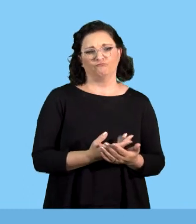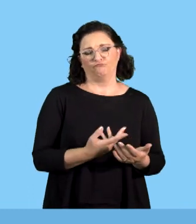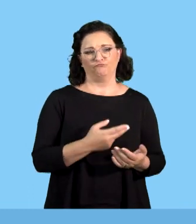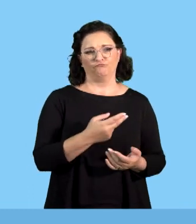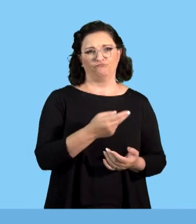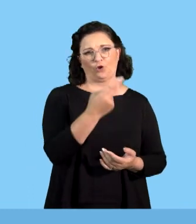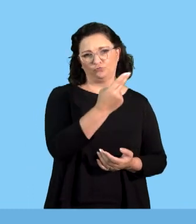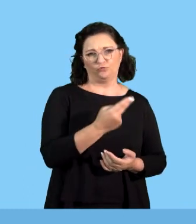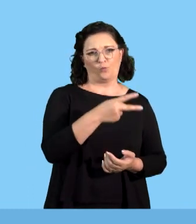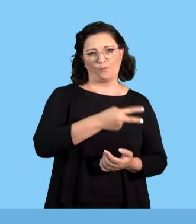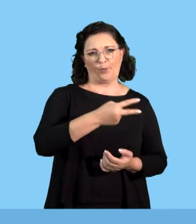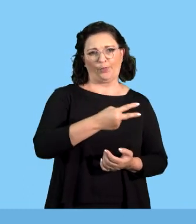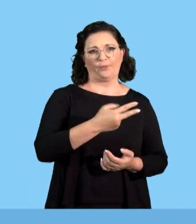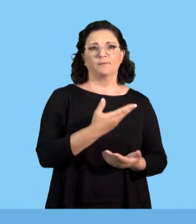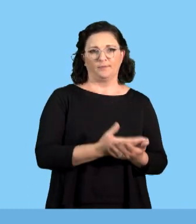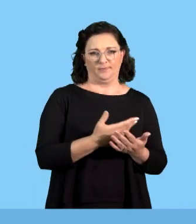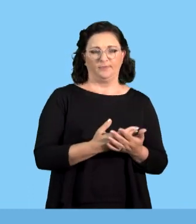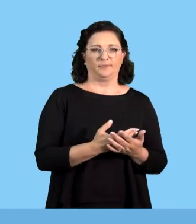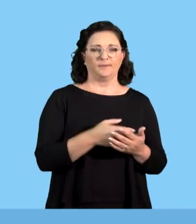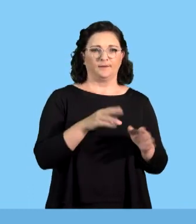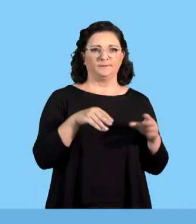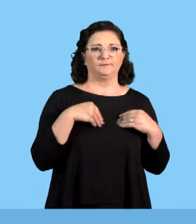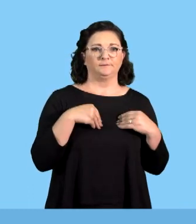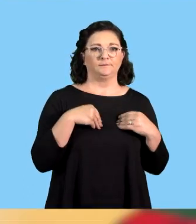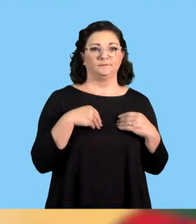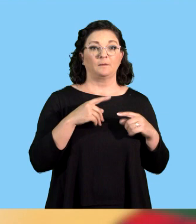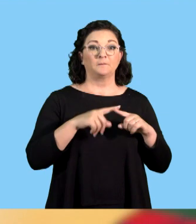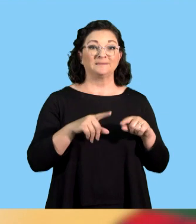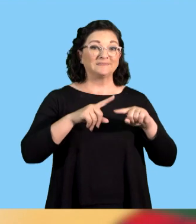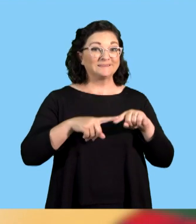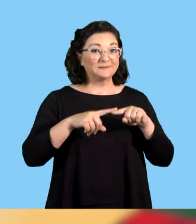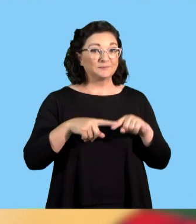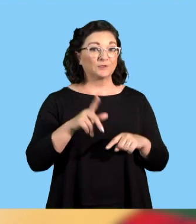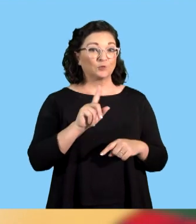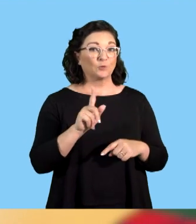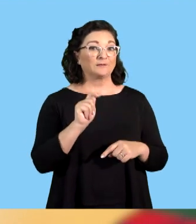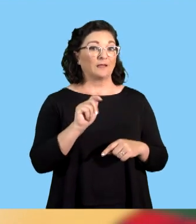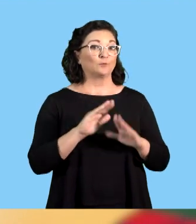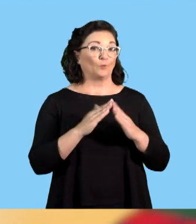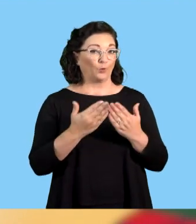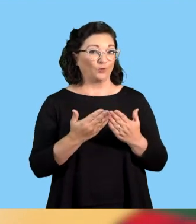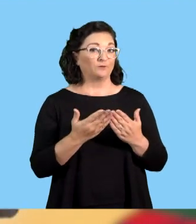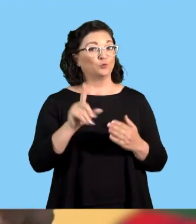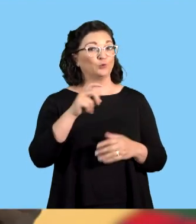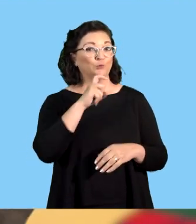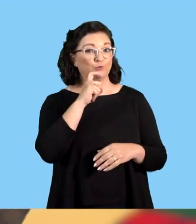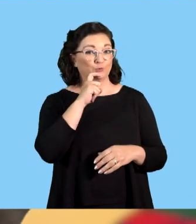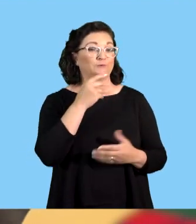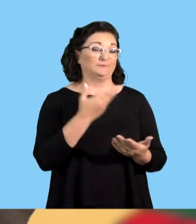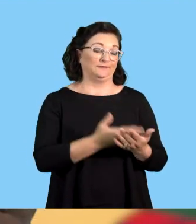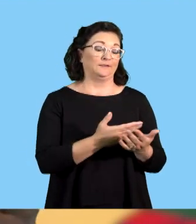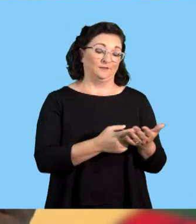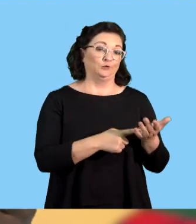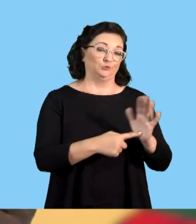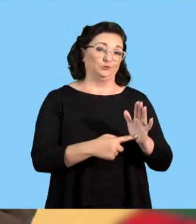ways. Both of these symbols, they denote a resistor. Depending on the source that you use, you can find one of these two symbols to denote